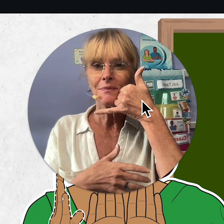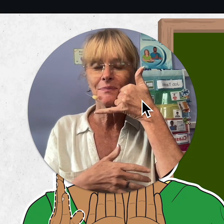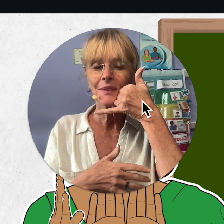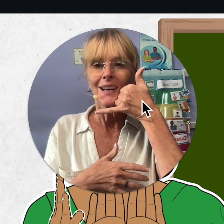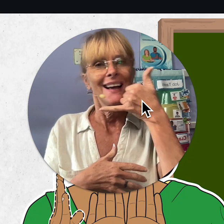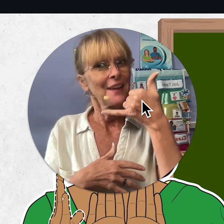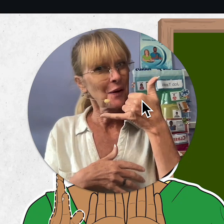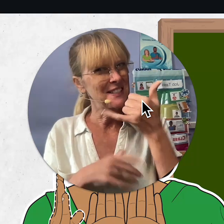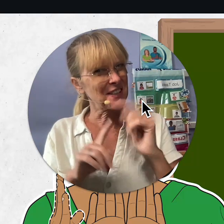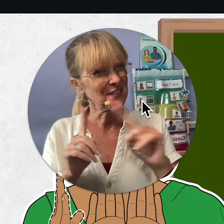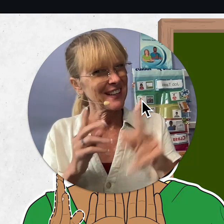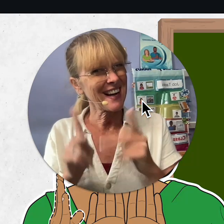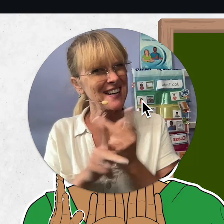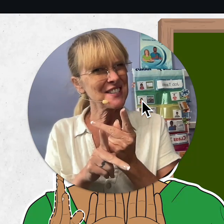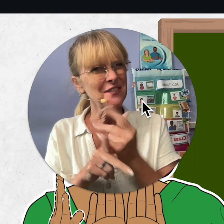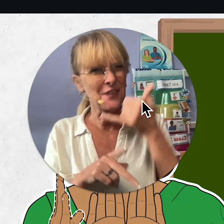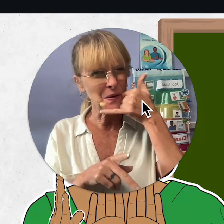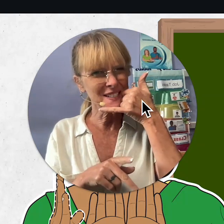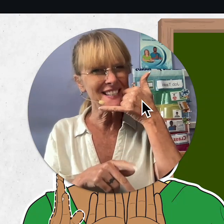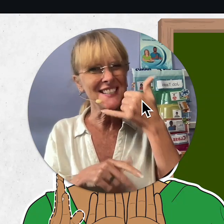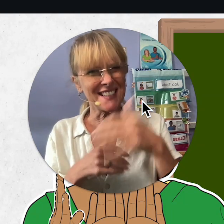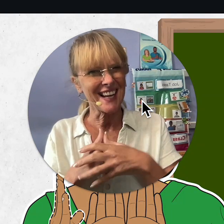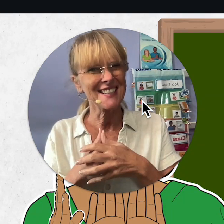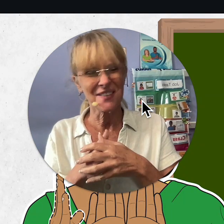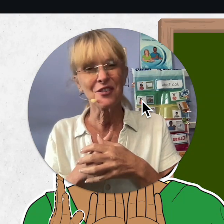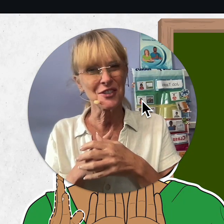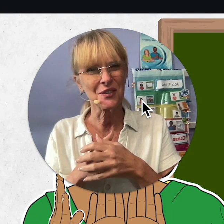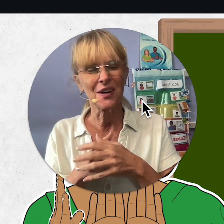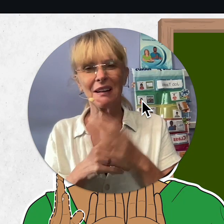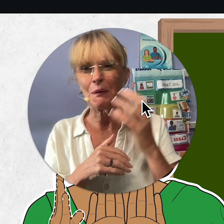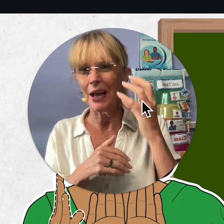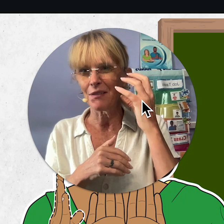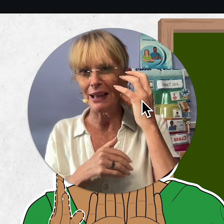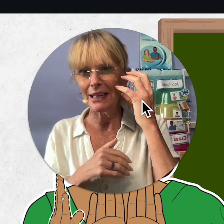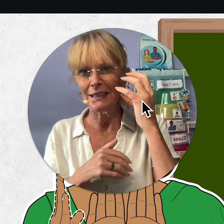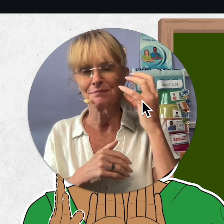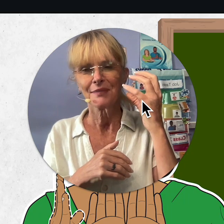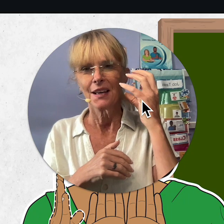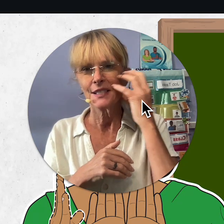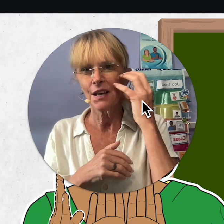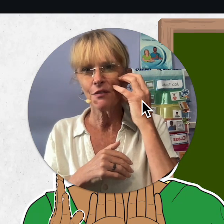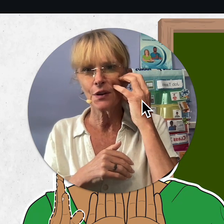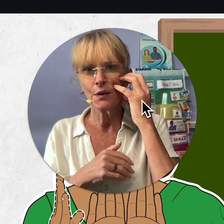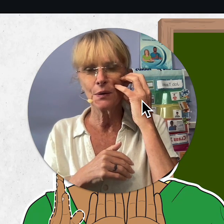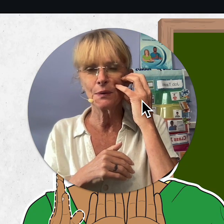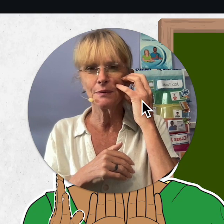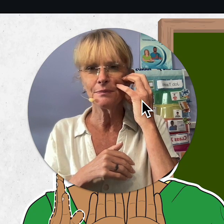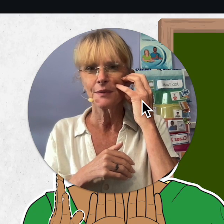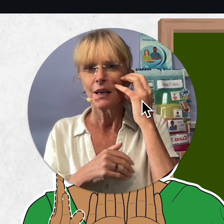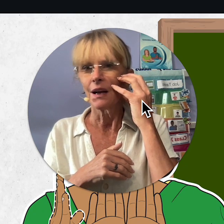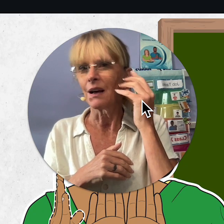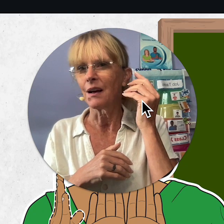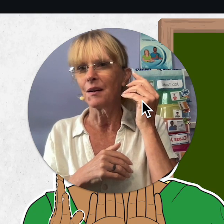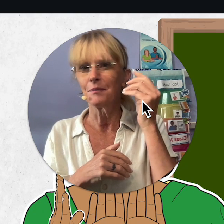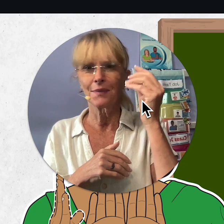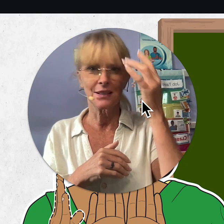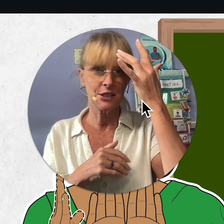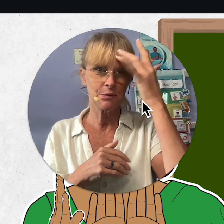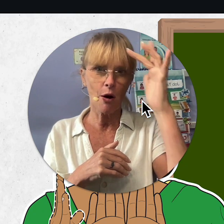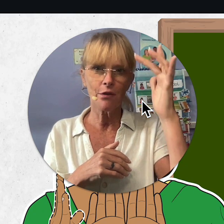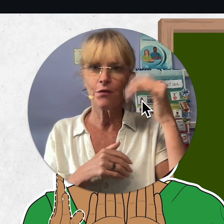phone. There are different kinds of phones these days, for sure. We have like a cell phone,